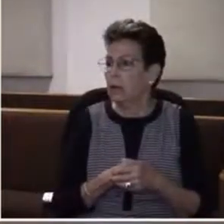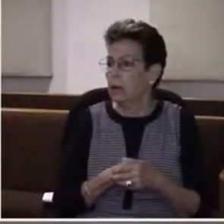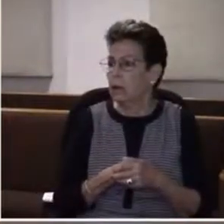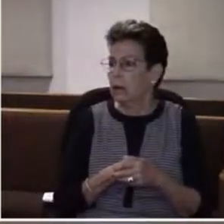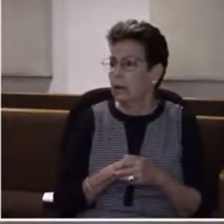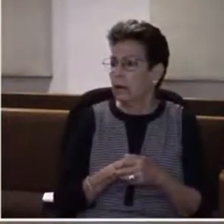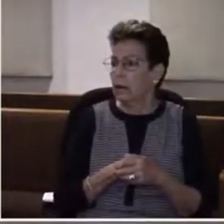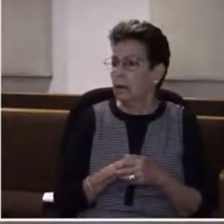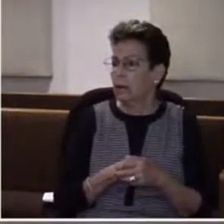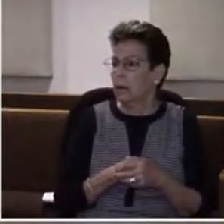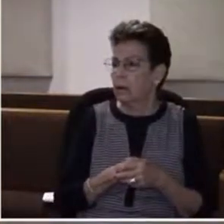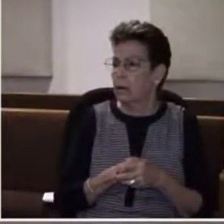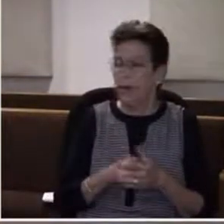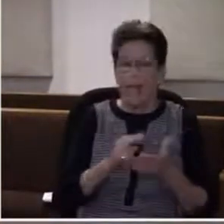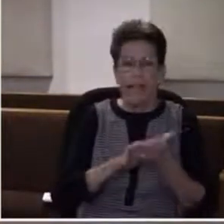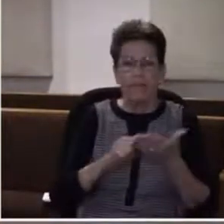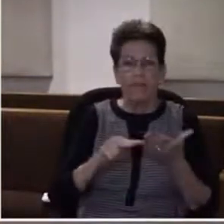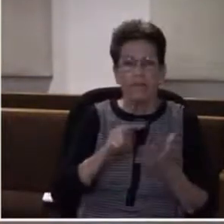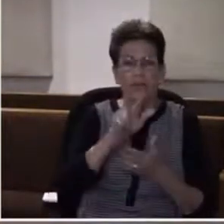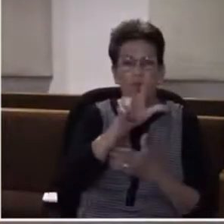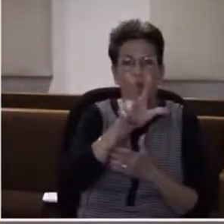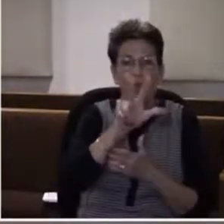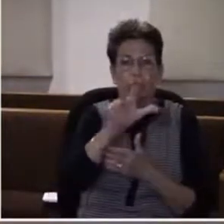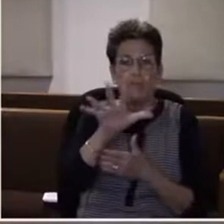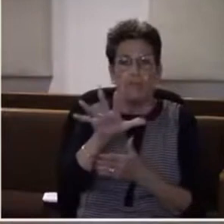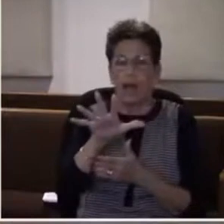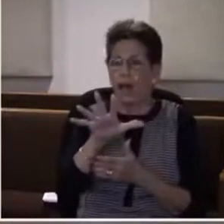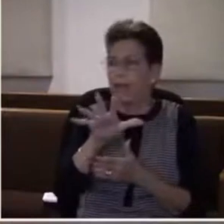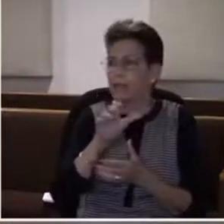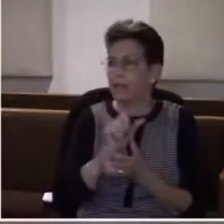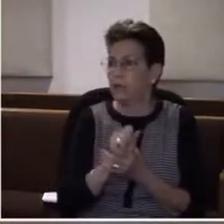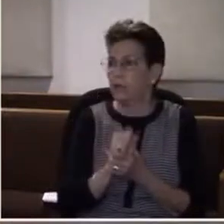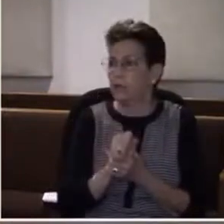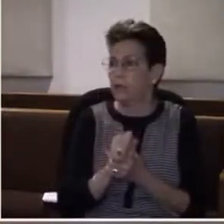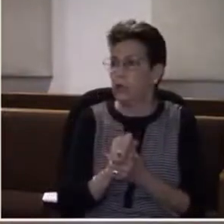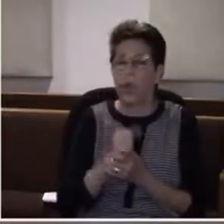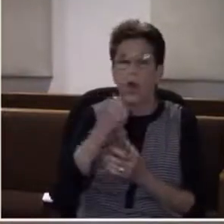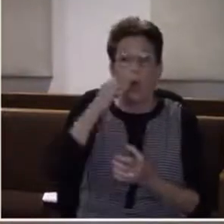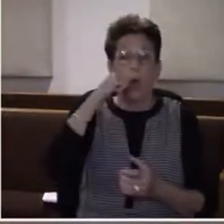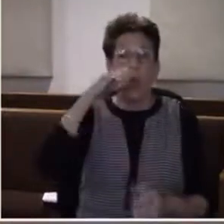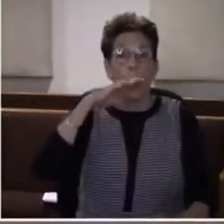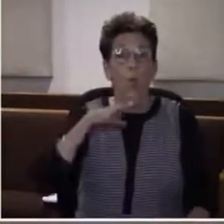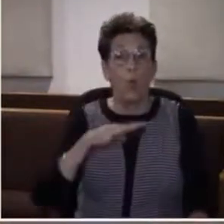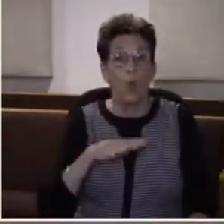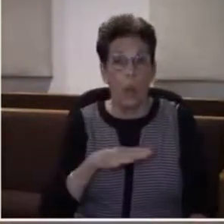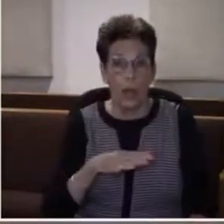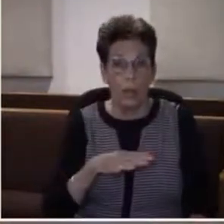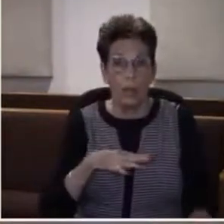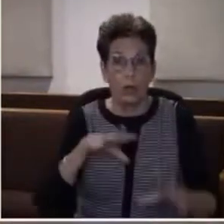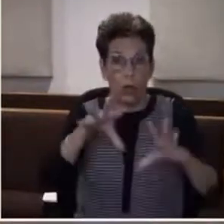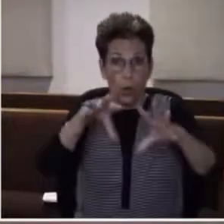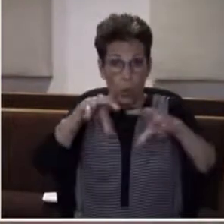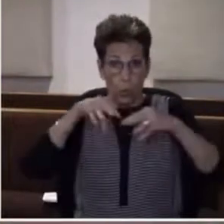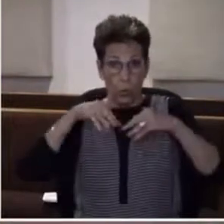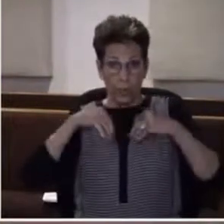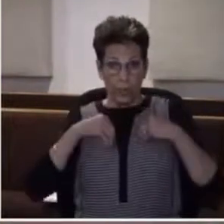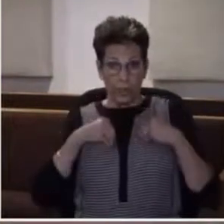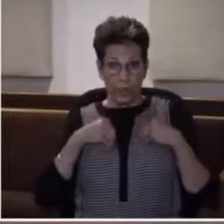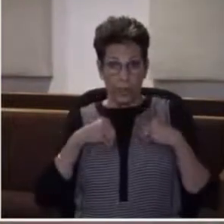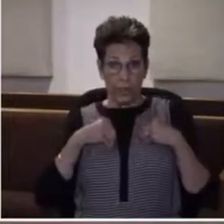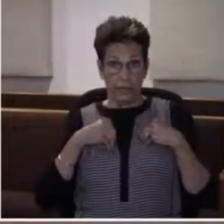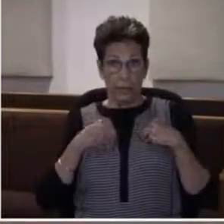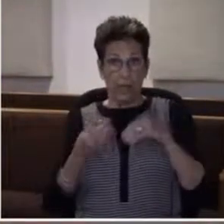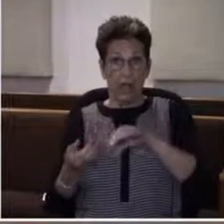Israel. In verse number 35, the first part, women receive their